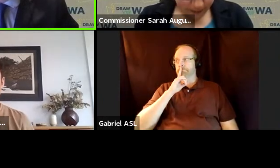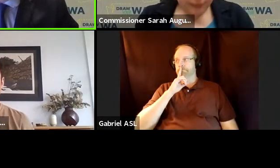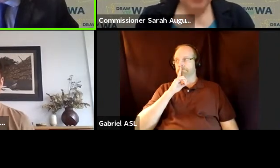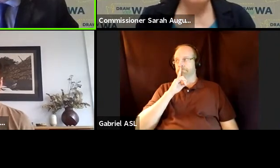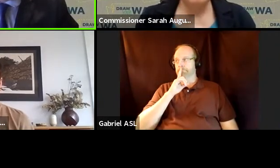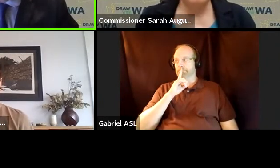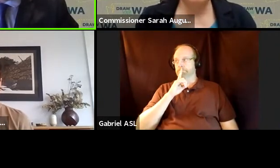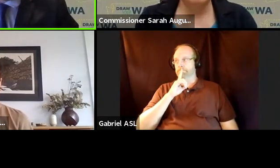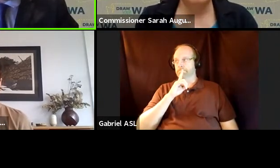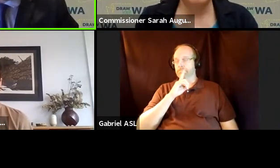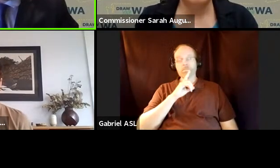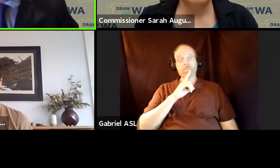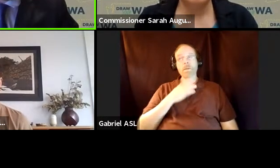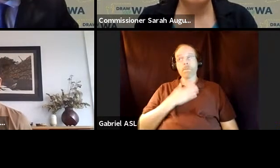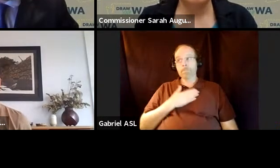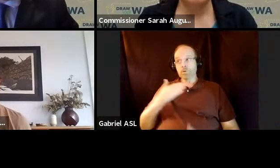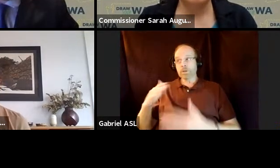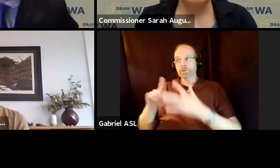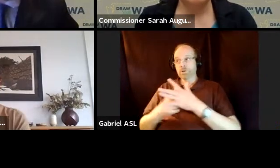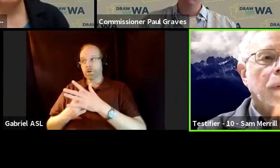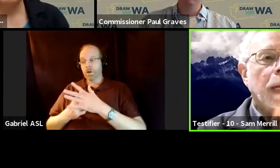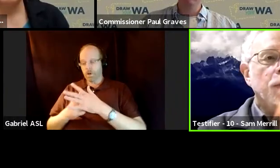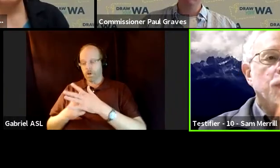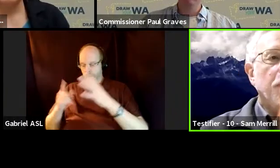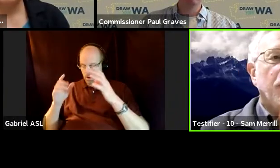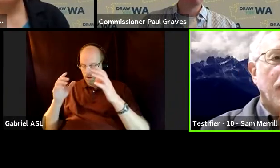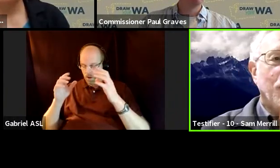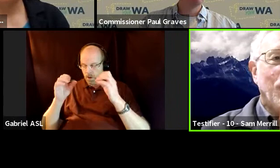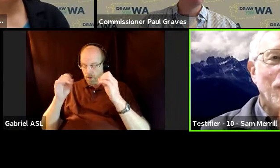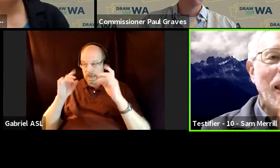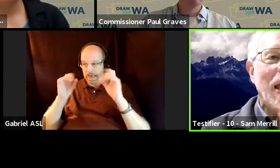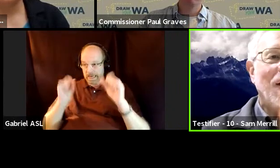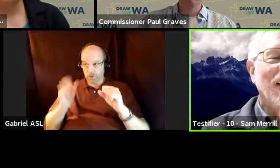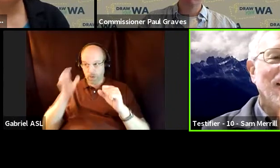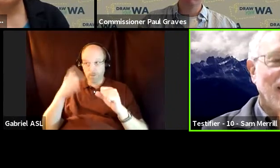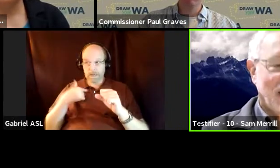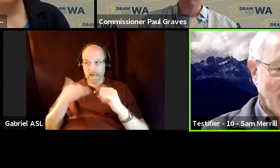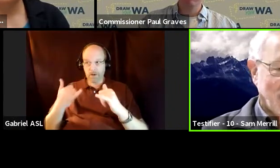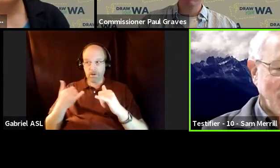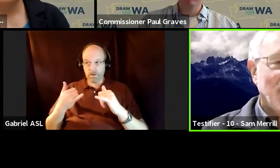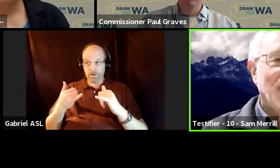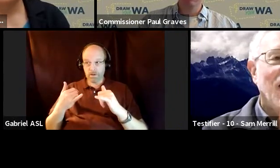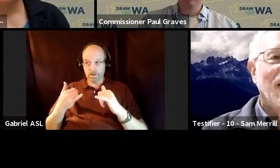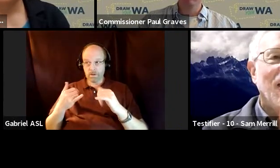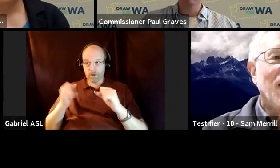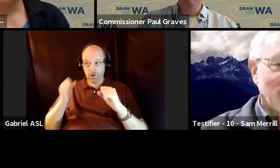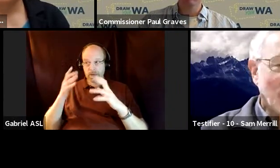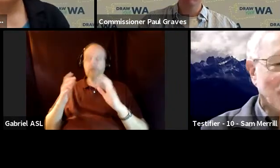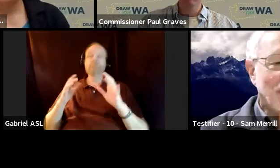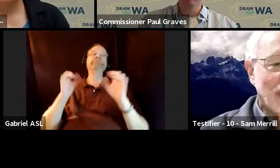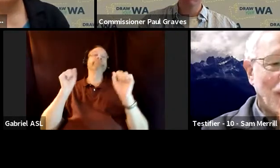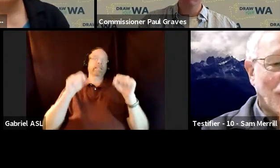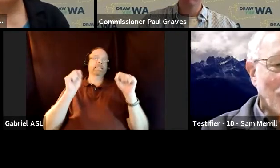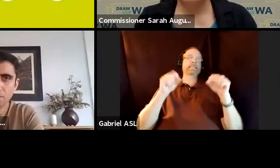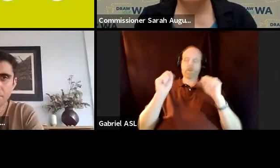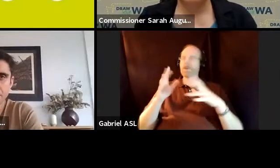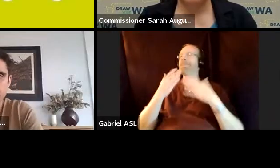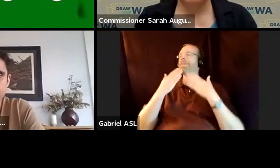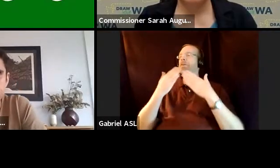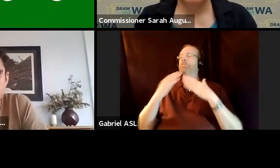Please begin whenever you're ready. Okay, can you hear me now? Yes. Yes, thank